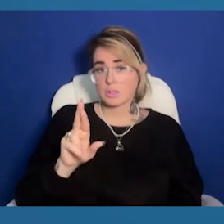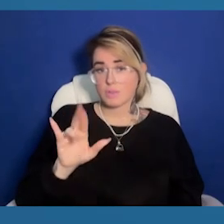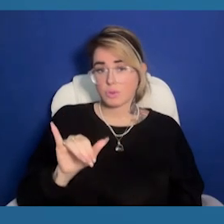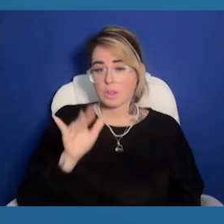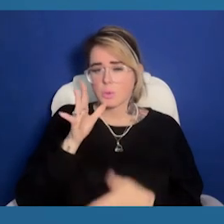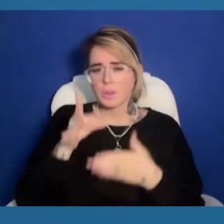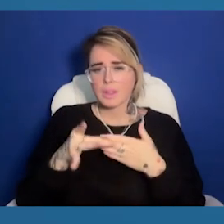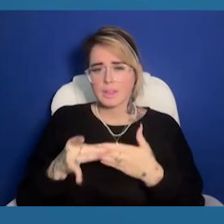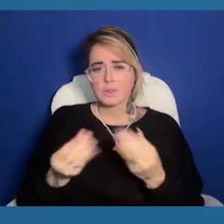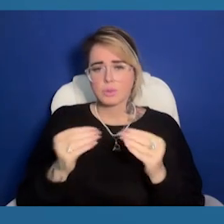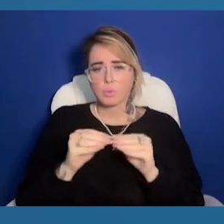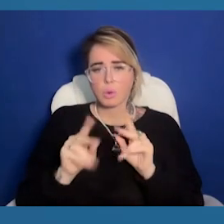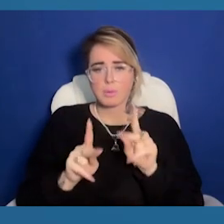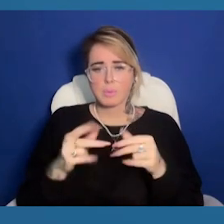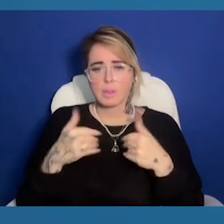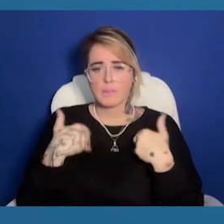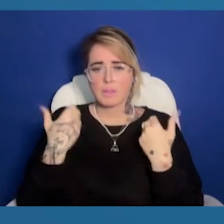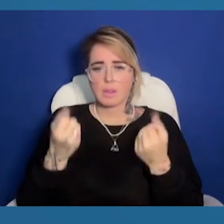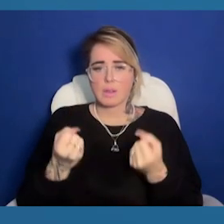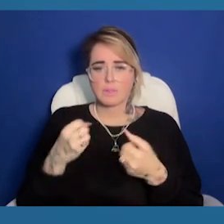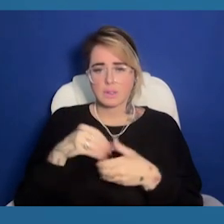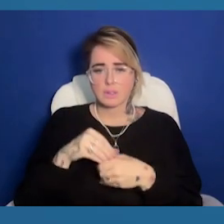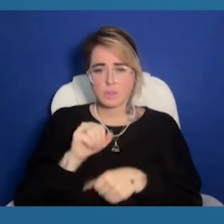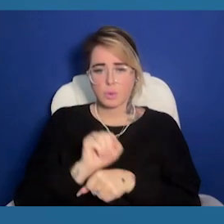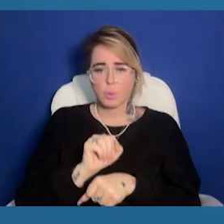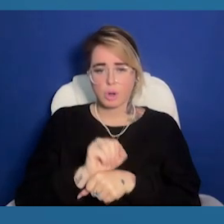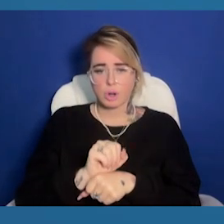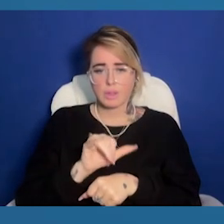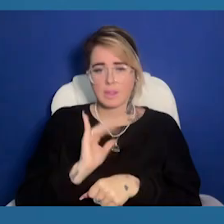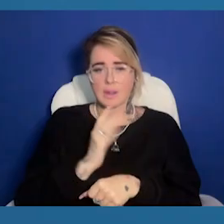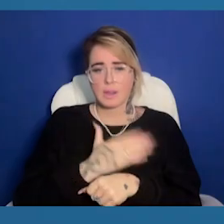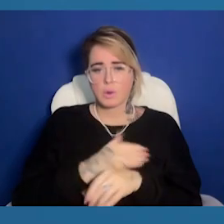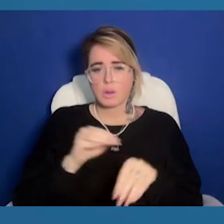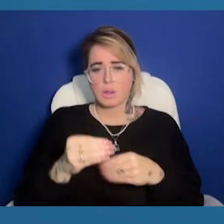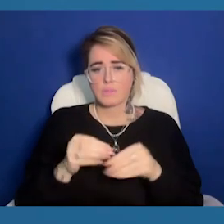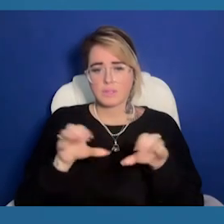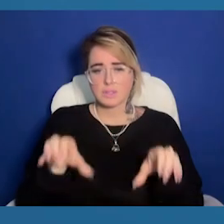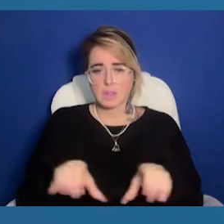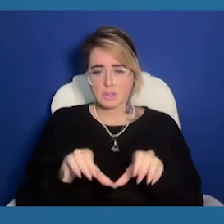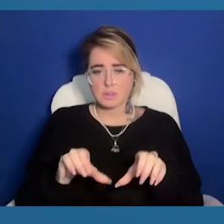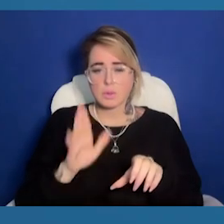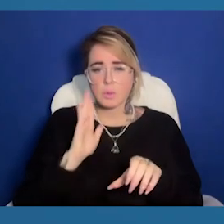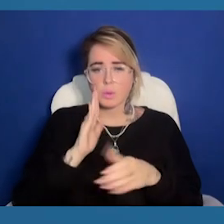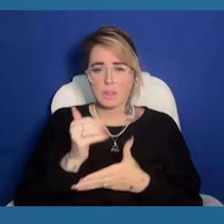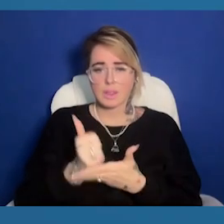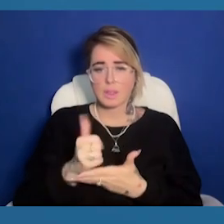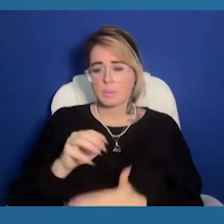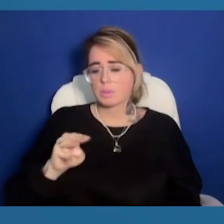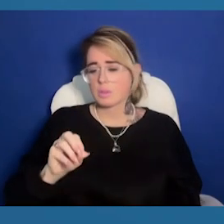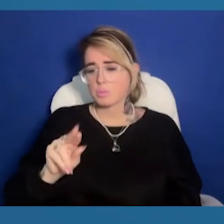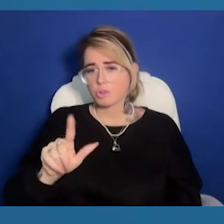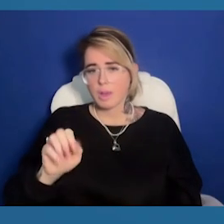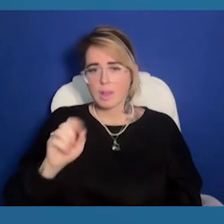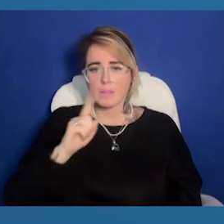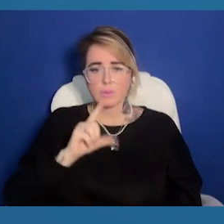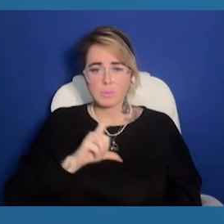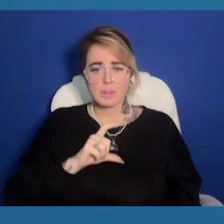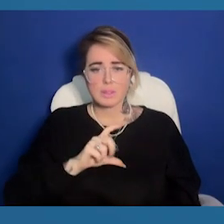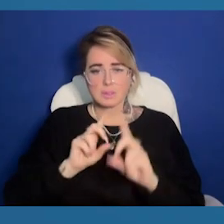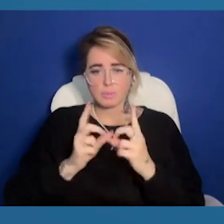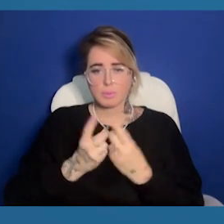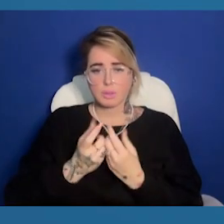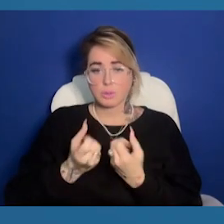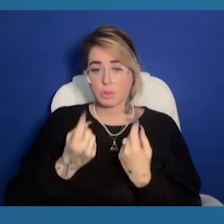more people having confidence in the work that our offices do. It's going to help the morale of the police department, understanding when they